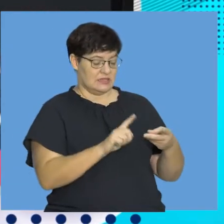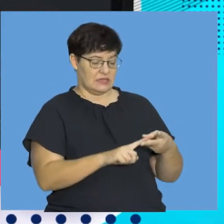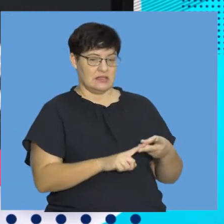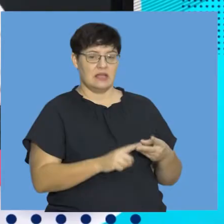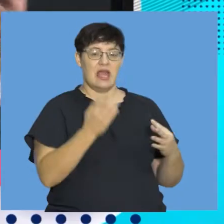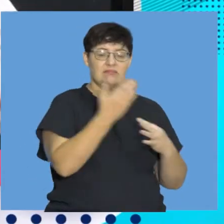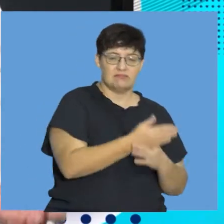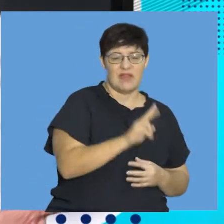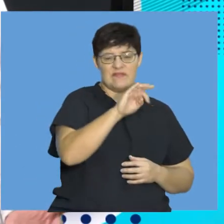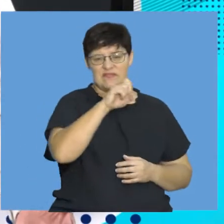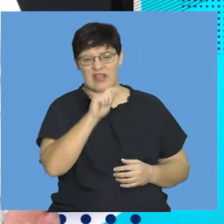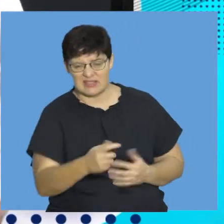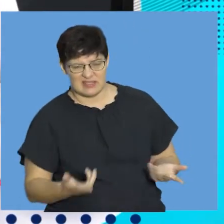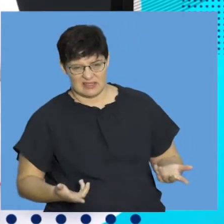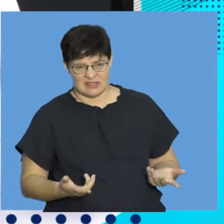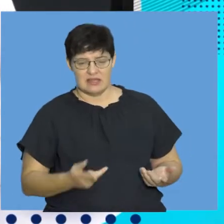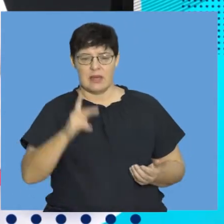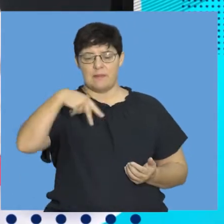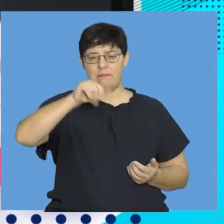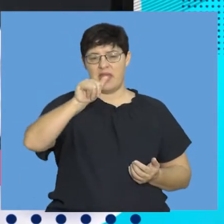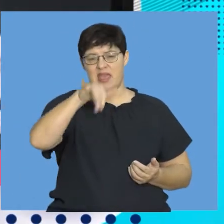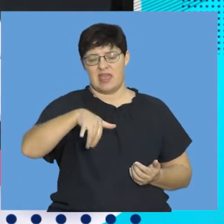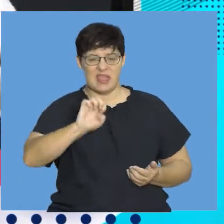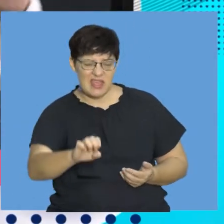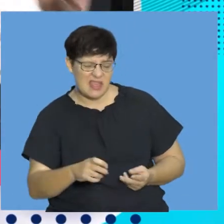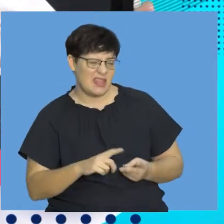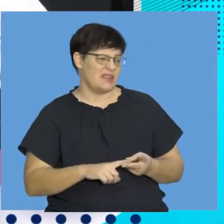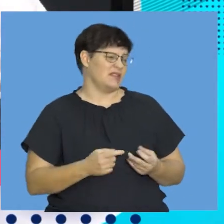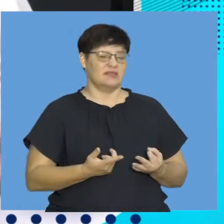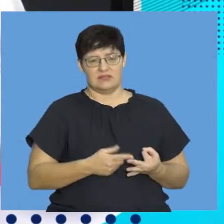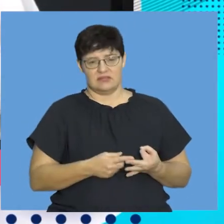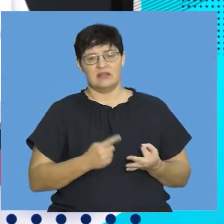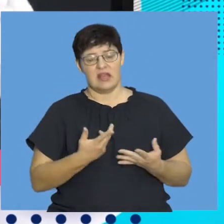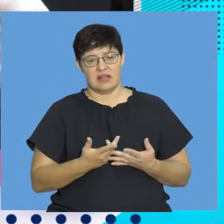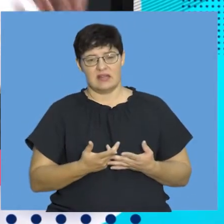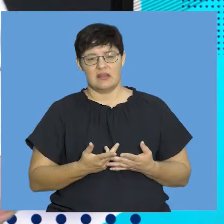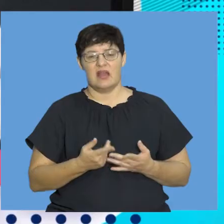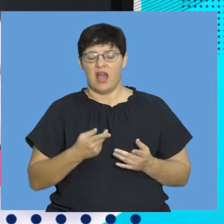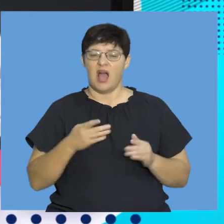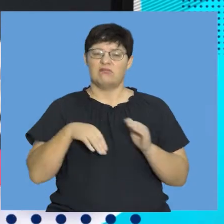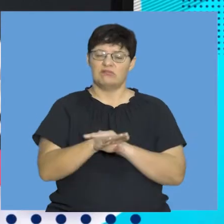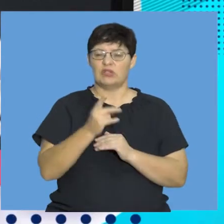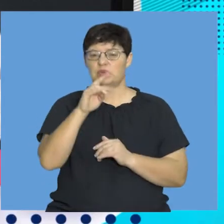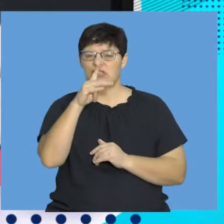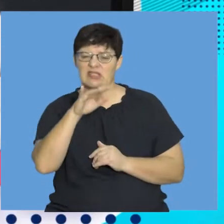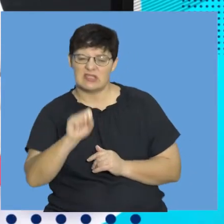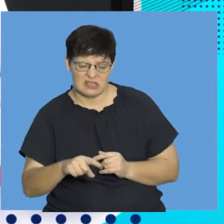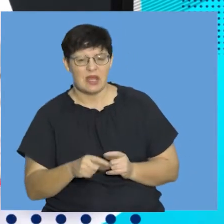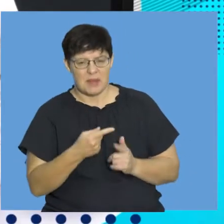taxation. You get pay as you earn, you get VAT and excise duties. There's a whole lot